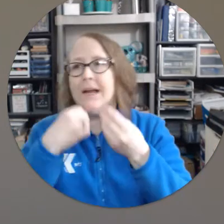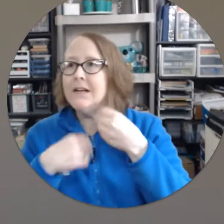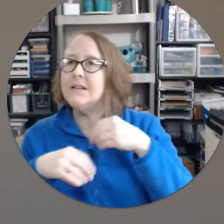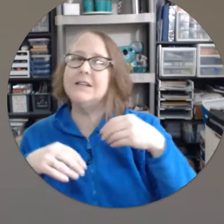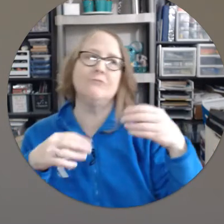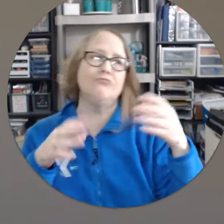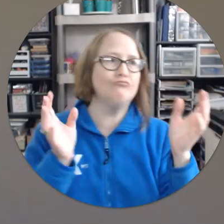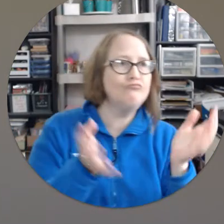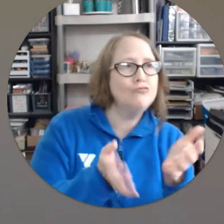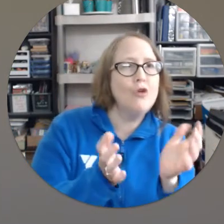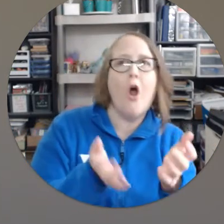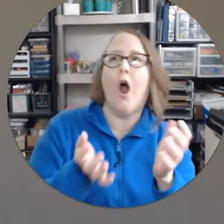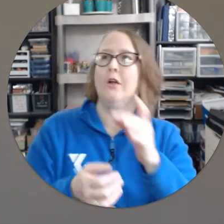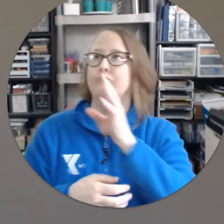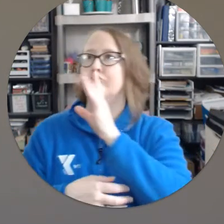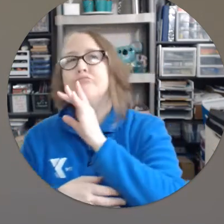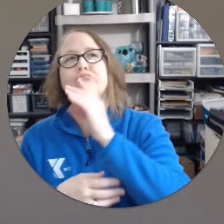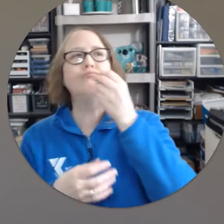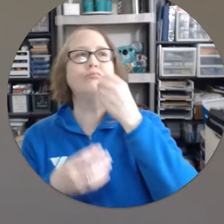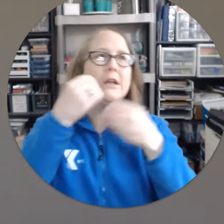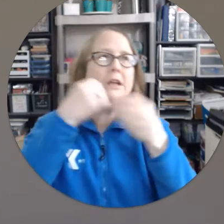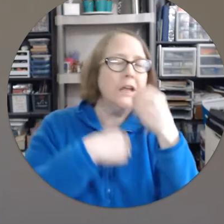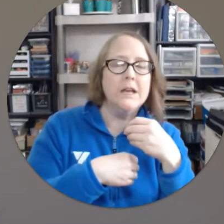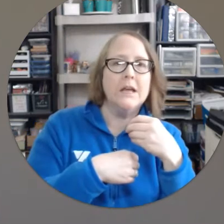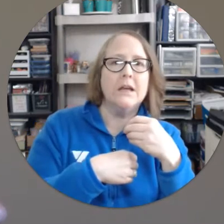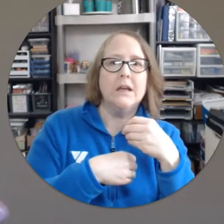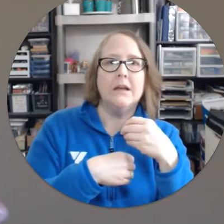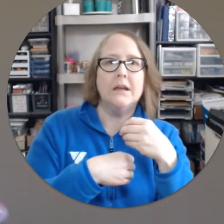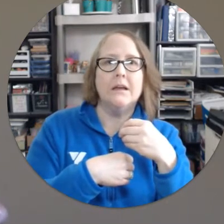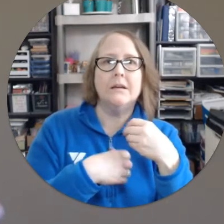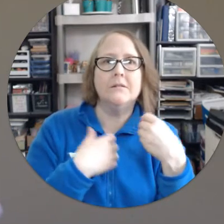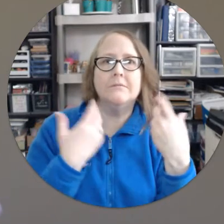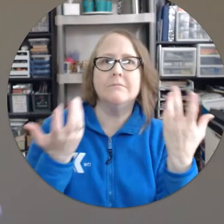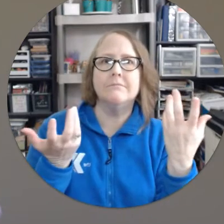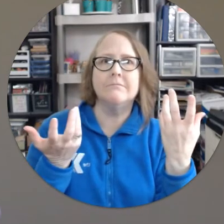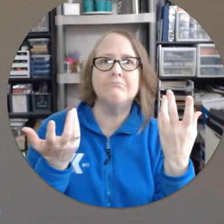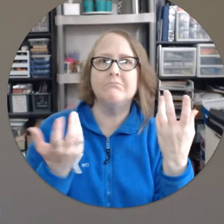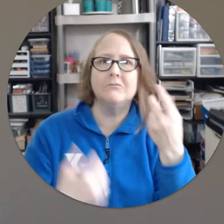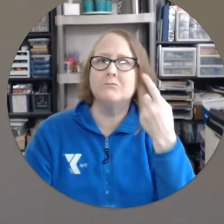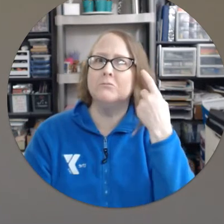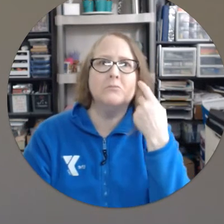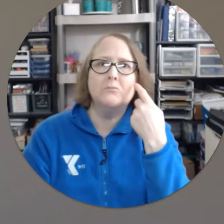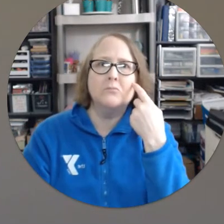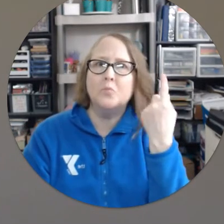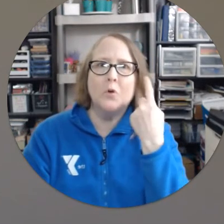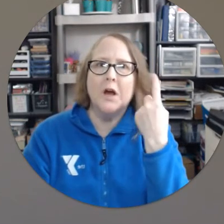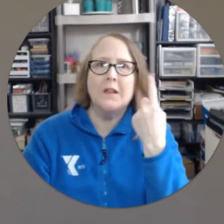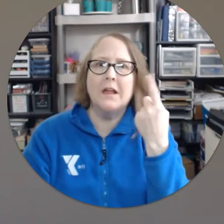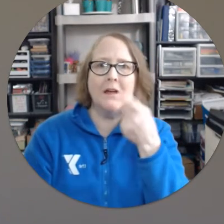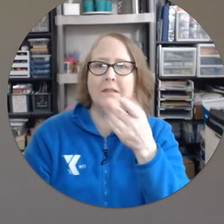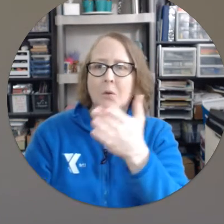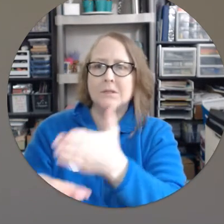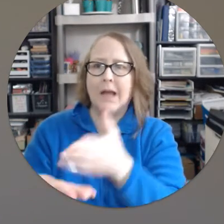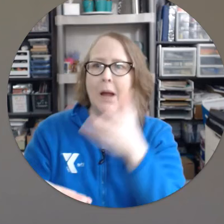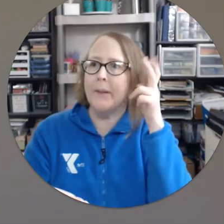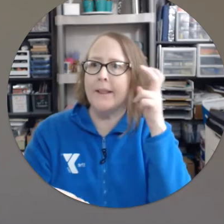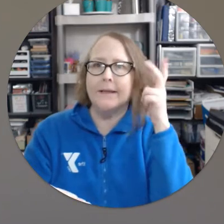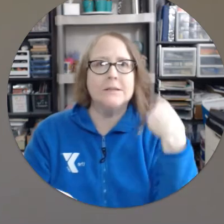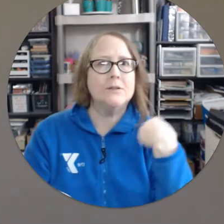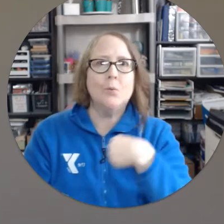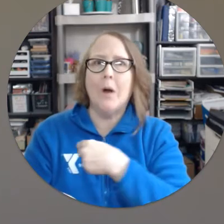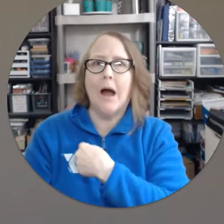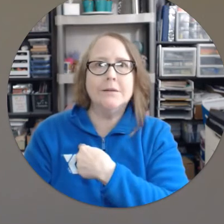and eating some more. We didn't see how they would ever get around to listening to us.